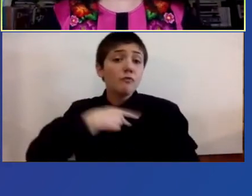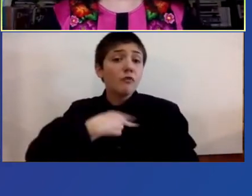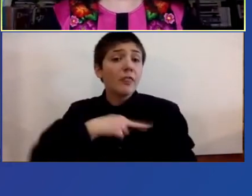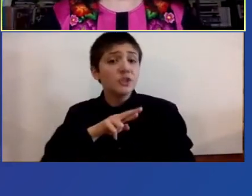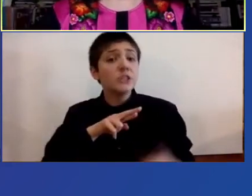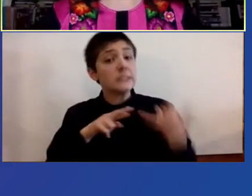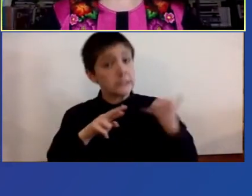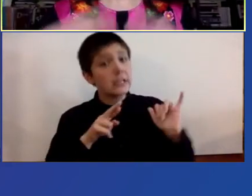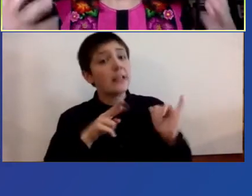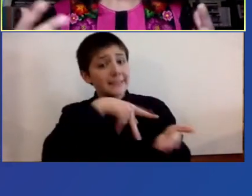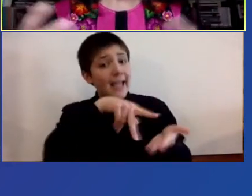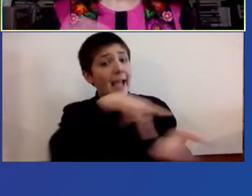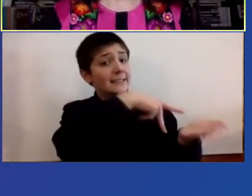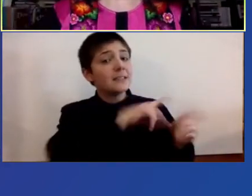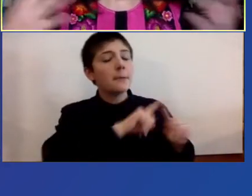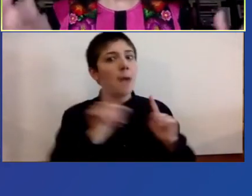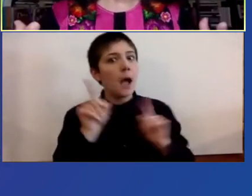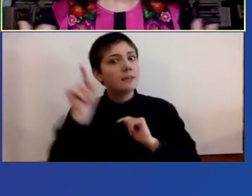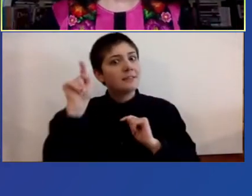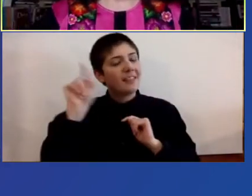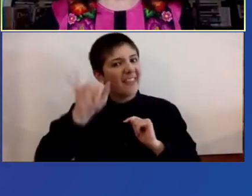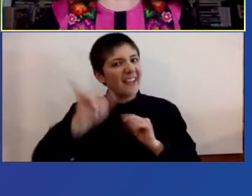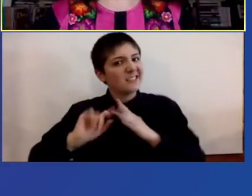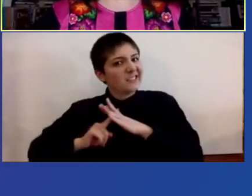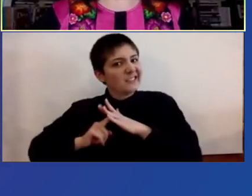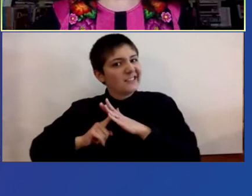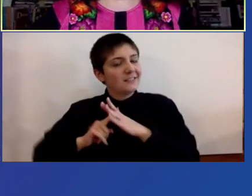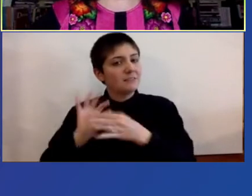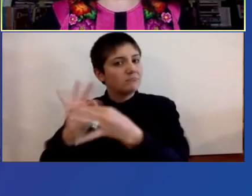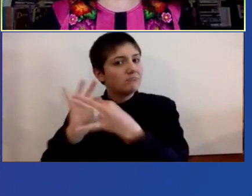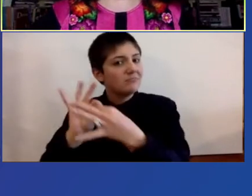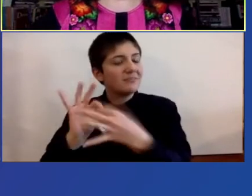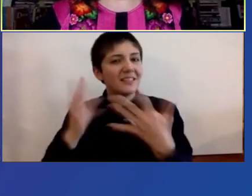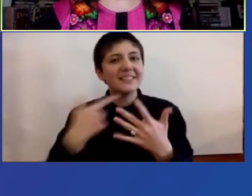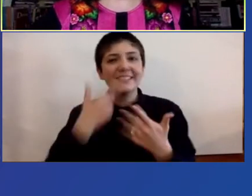creating something spontaneously, improvising, and